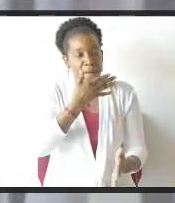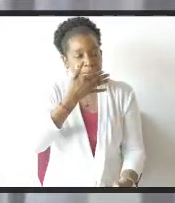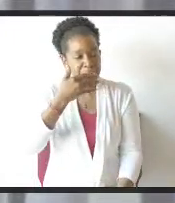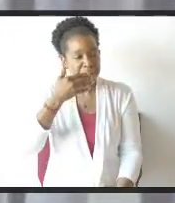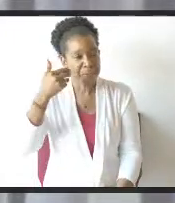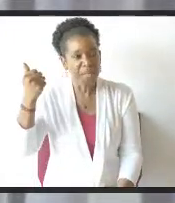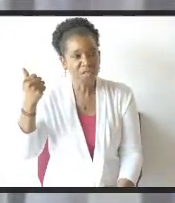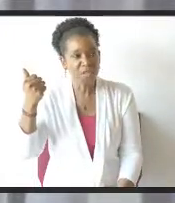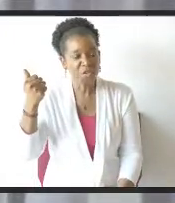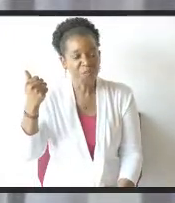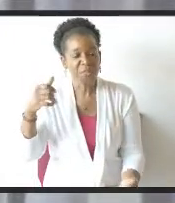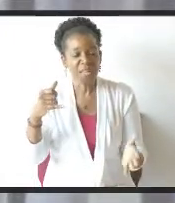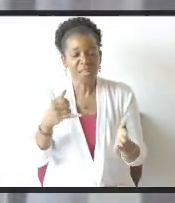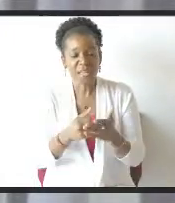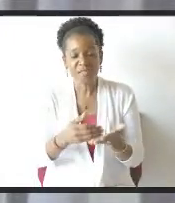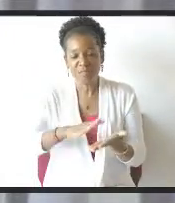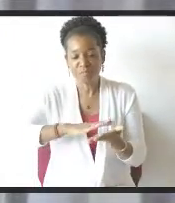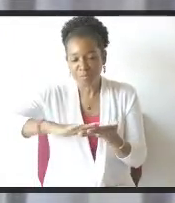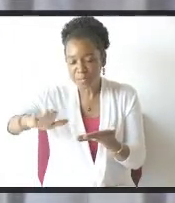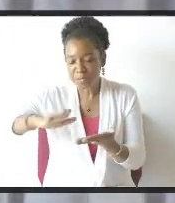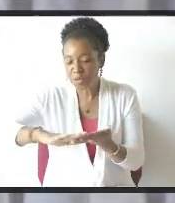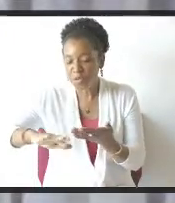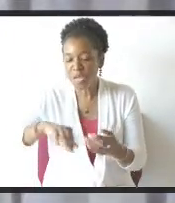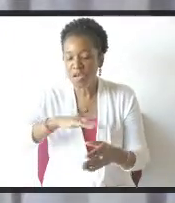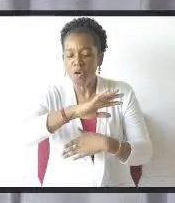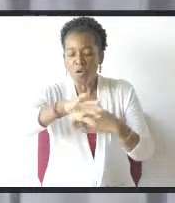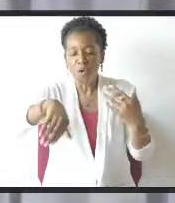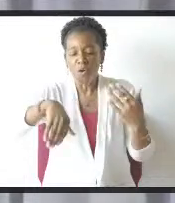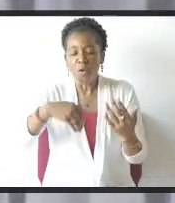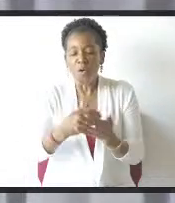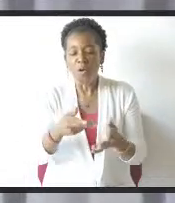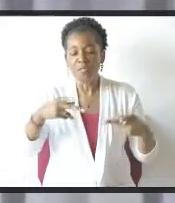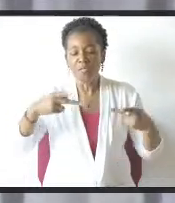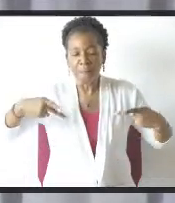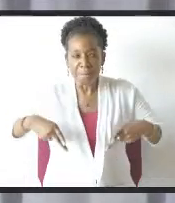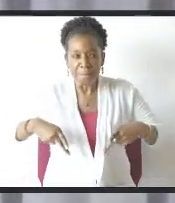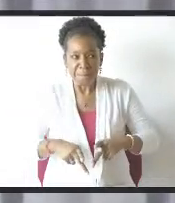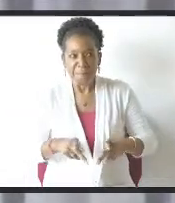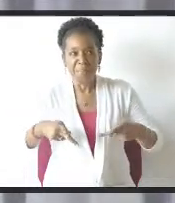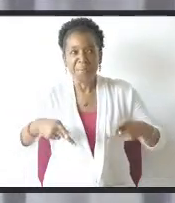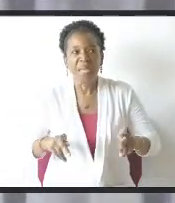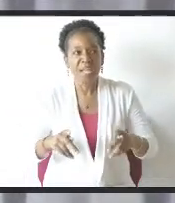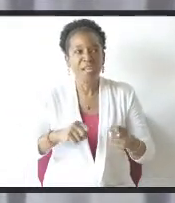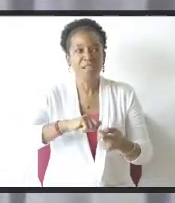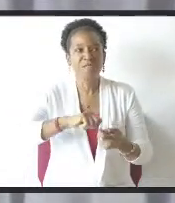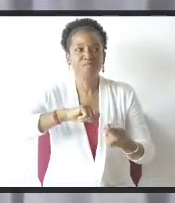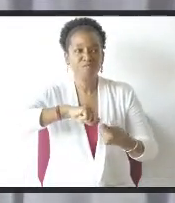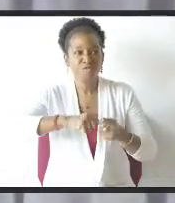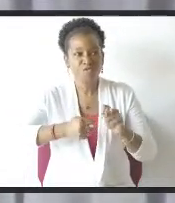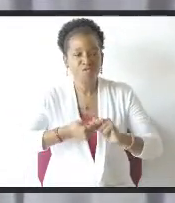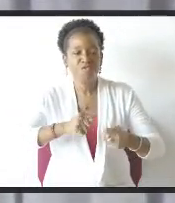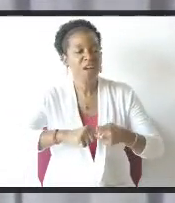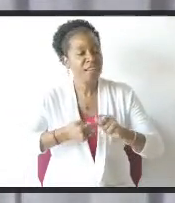all the pain and difficulties and trials and troubles worthwhile.